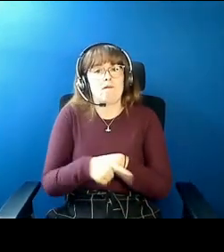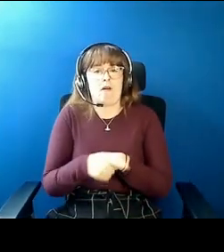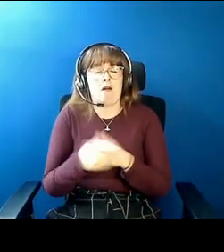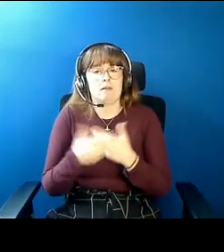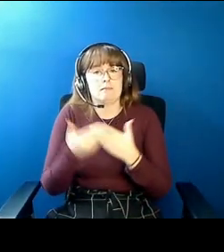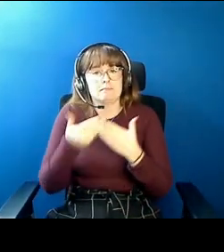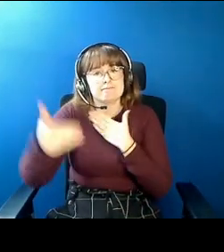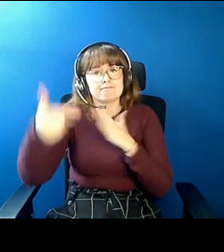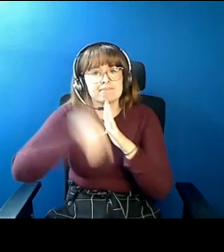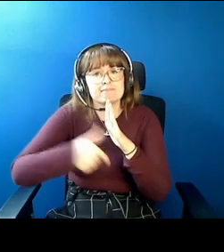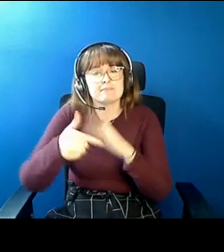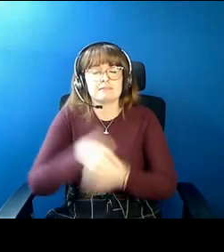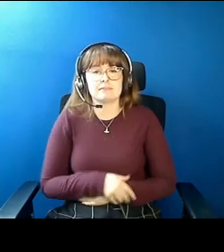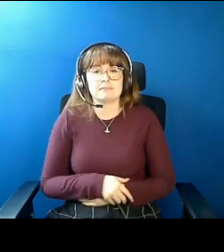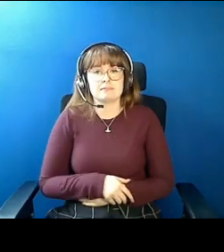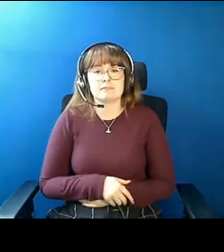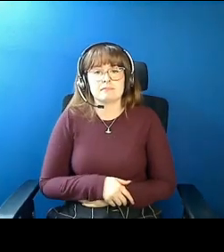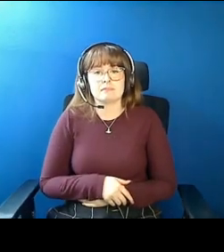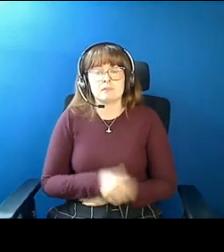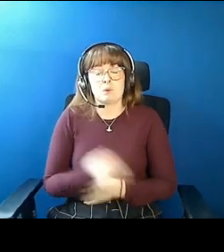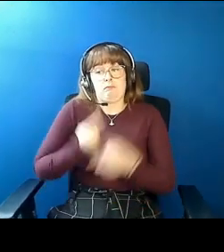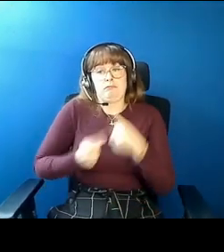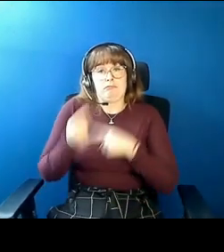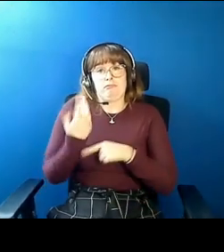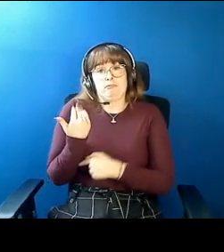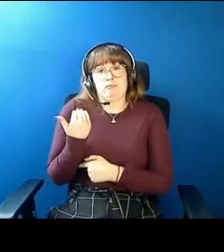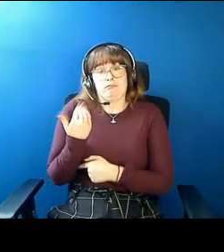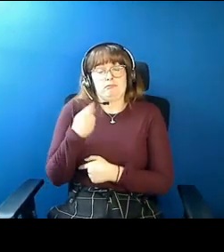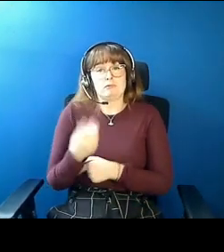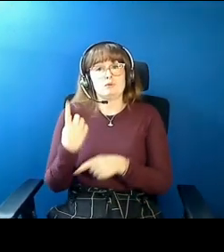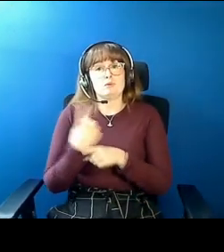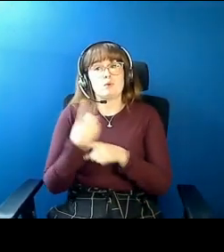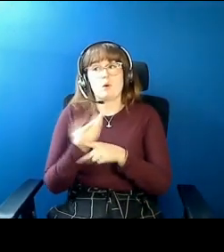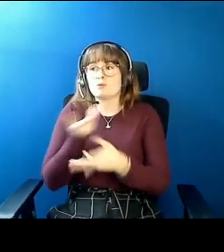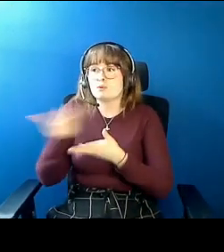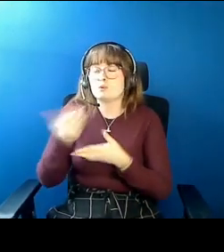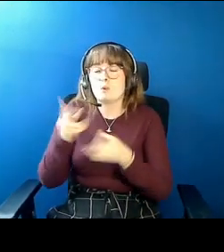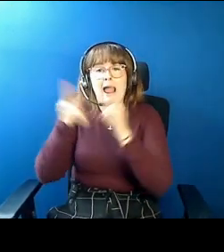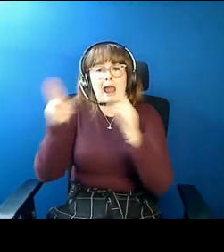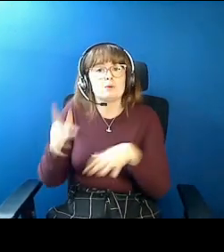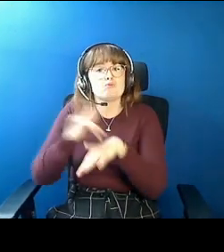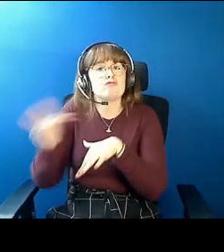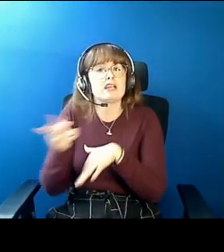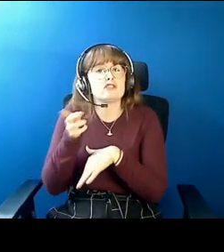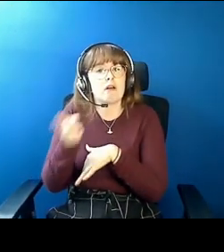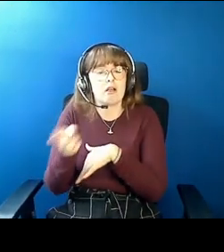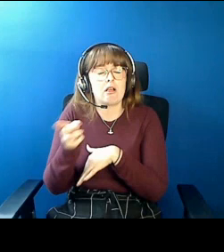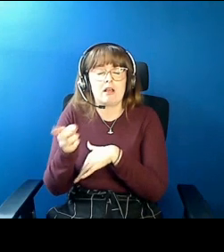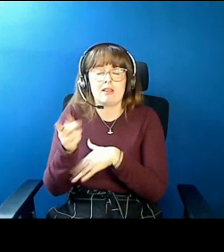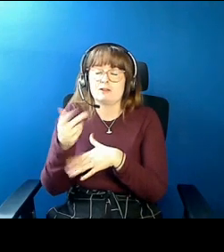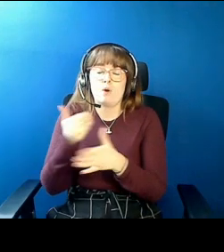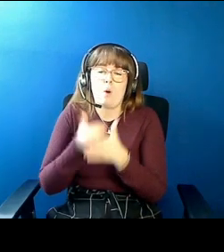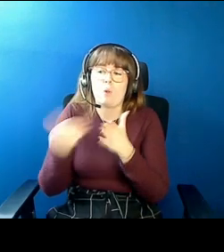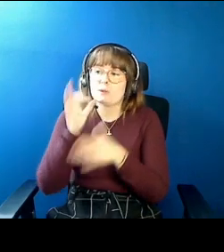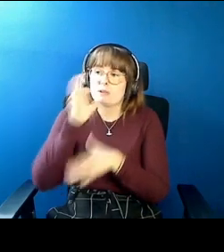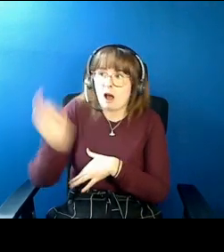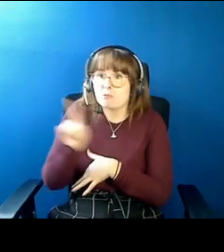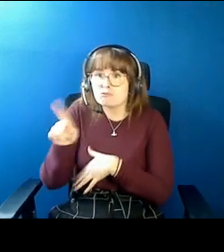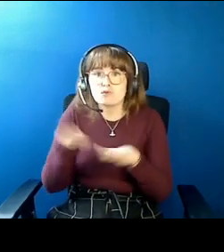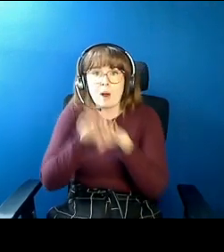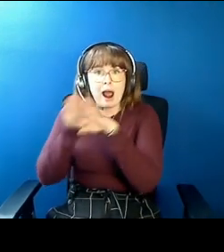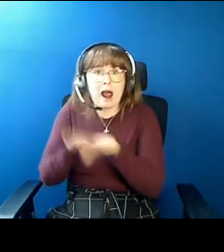So going back not so long ago, if you talk to a housing professional, the question they'd always ask you, oh, what's your average SAP